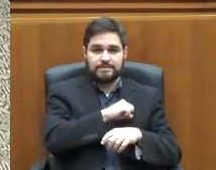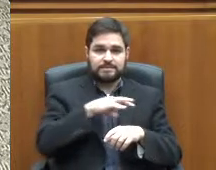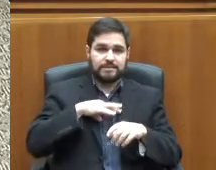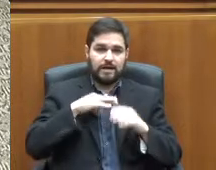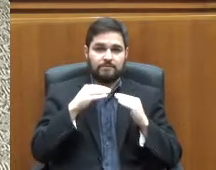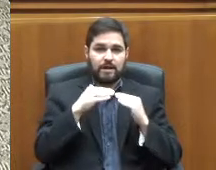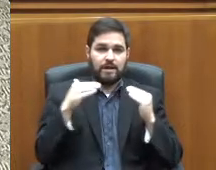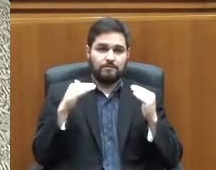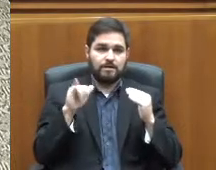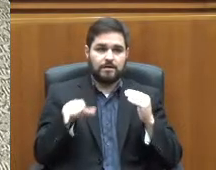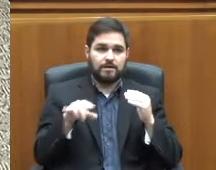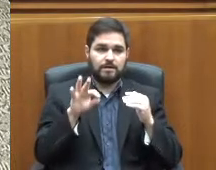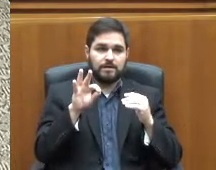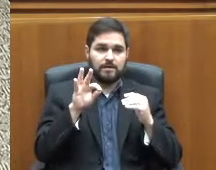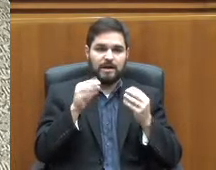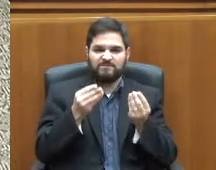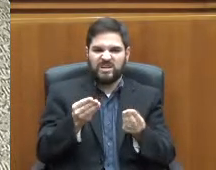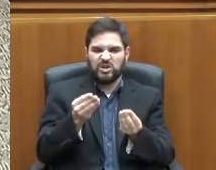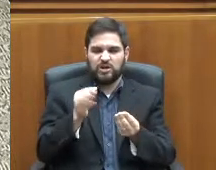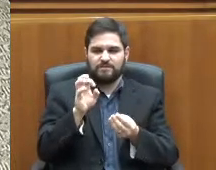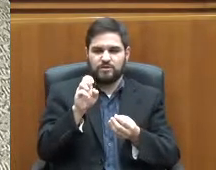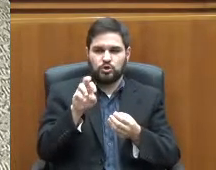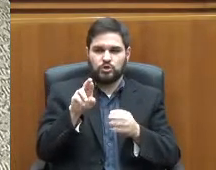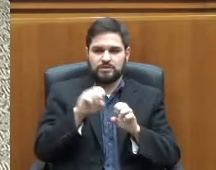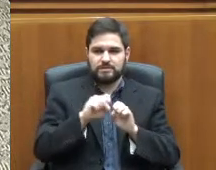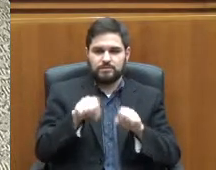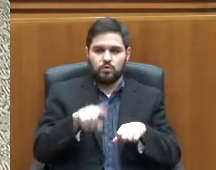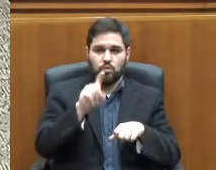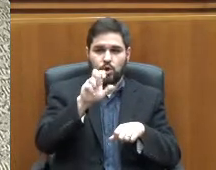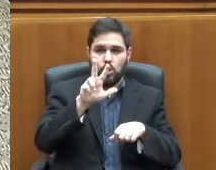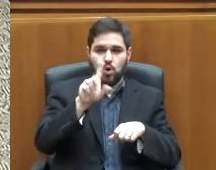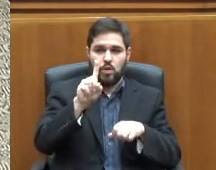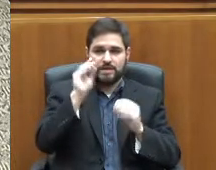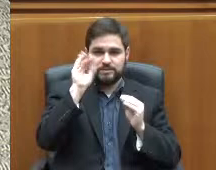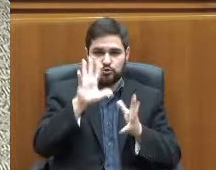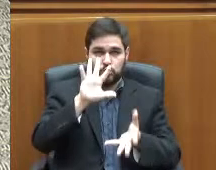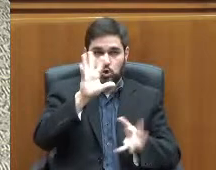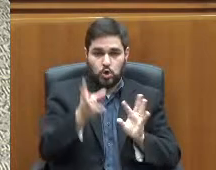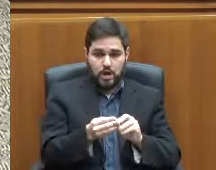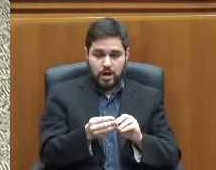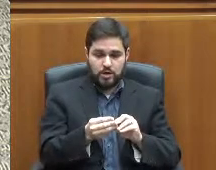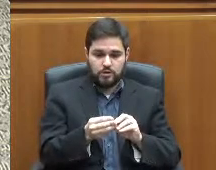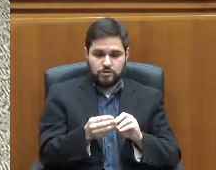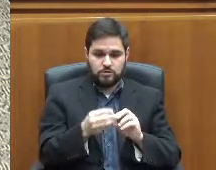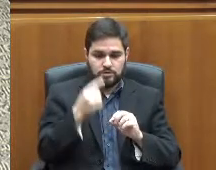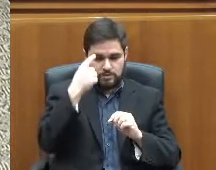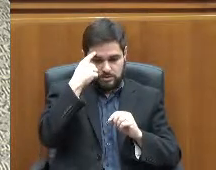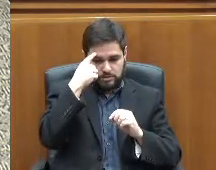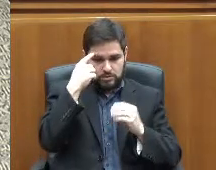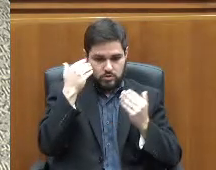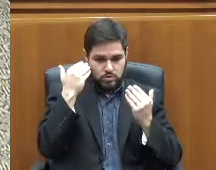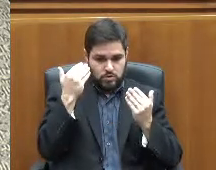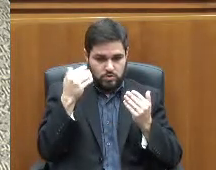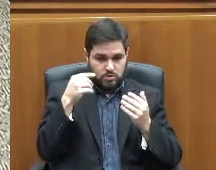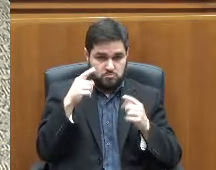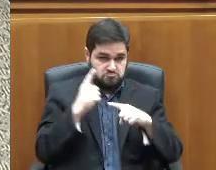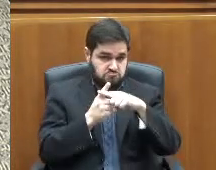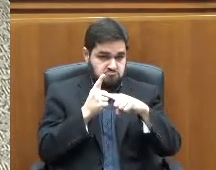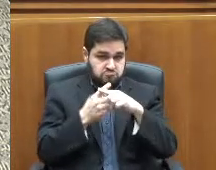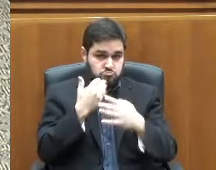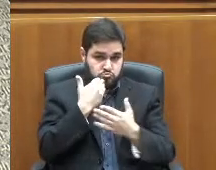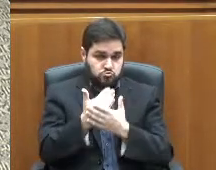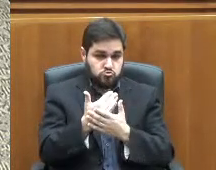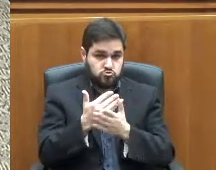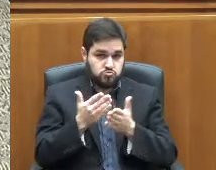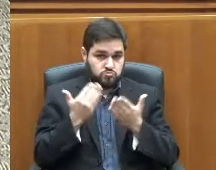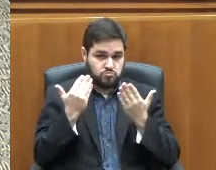level. That feeder system is only 131 teachers total. So you think that this is going in a good direction? Yes, sir.